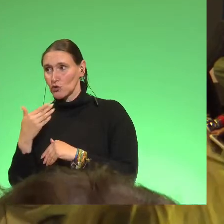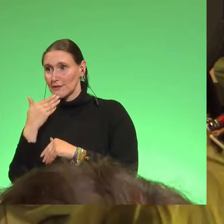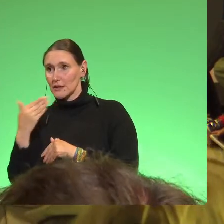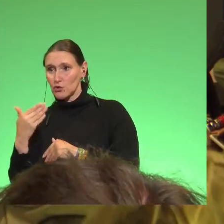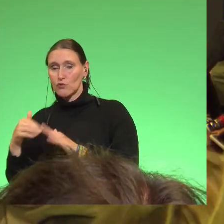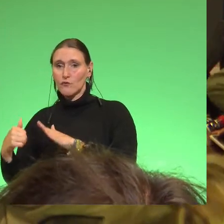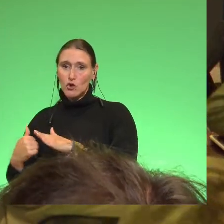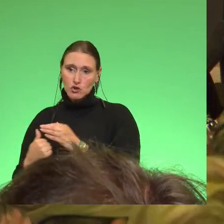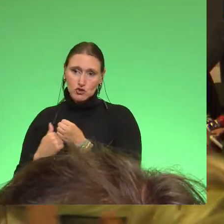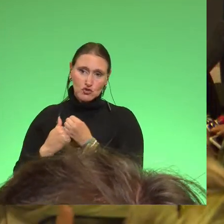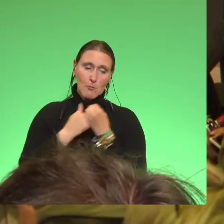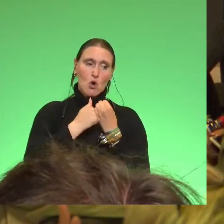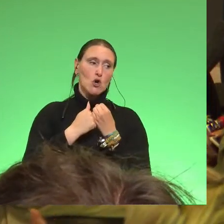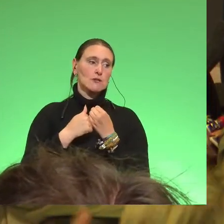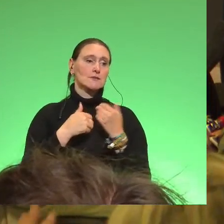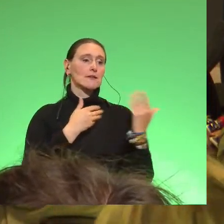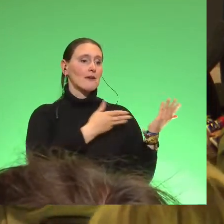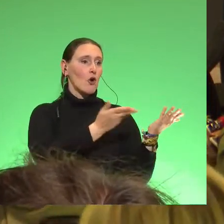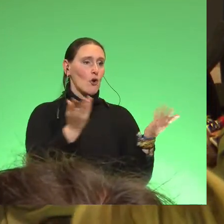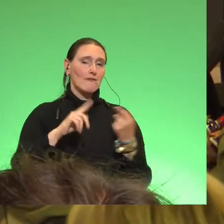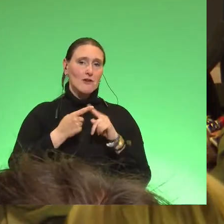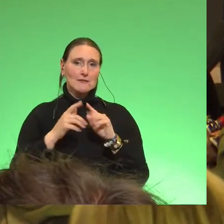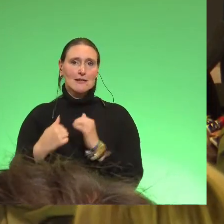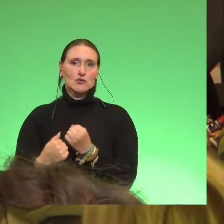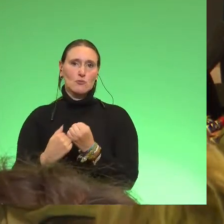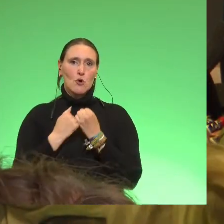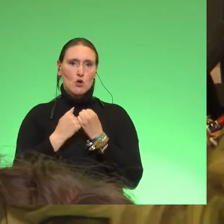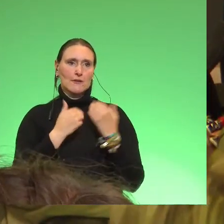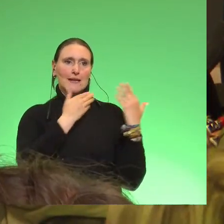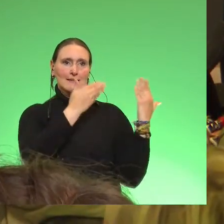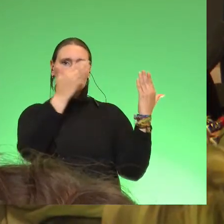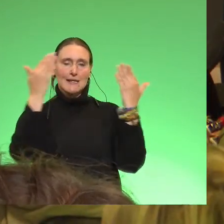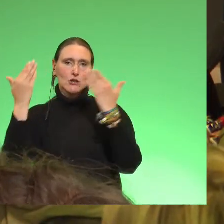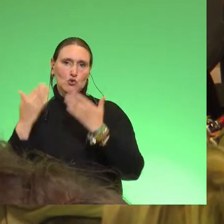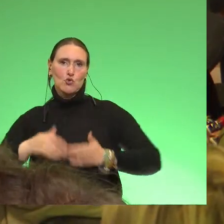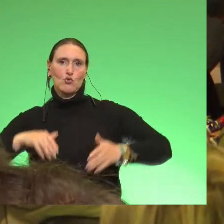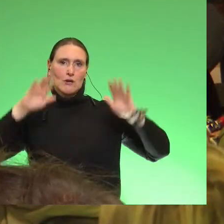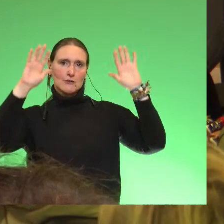friends here who's been supporting us, not up until